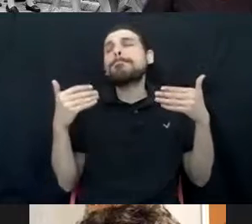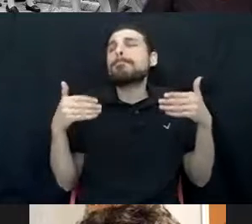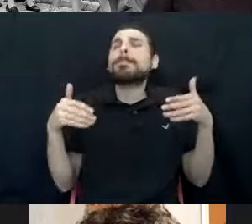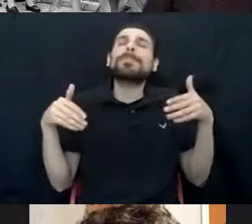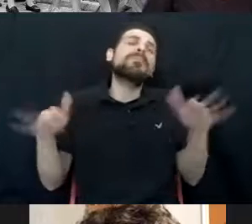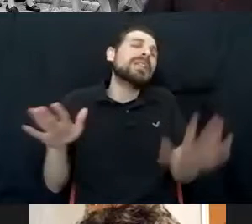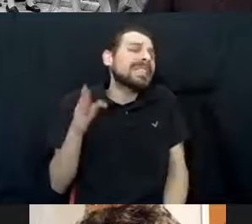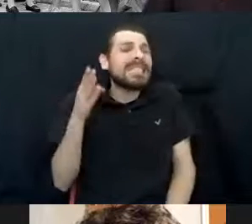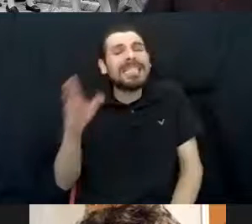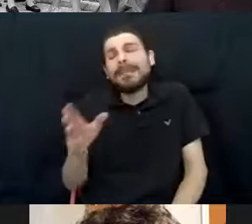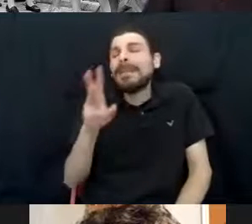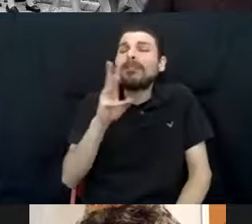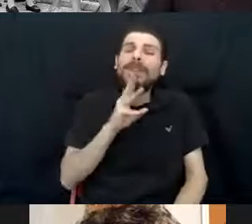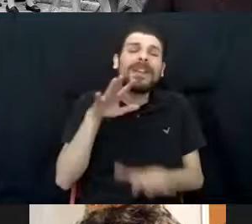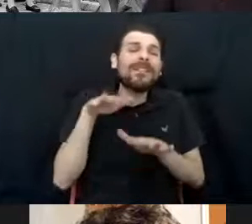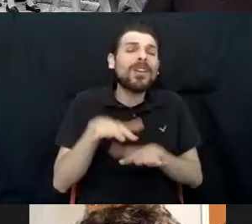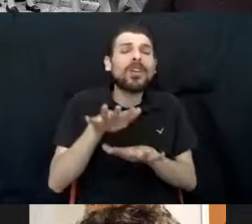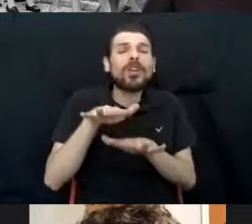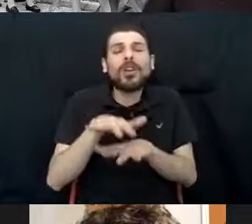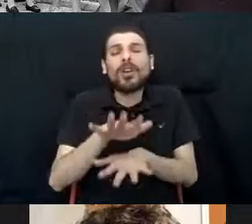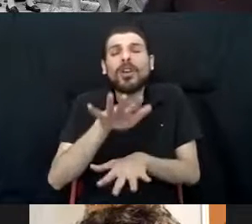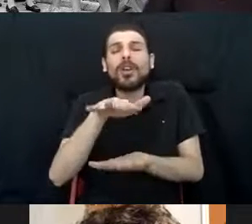the Mississippi River,